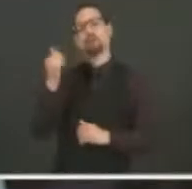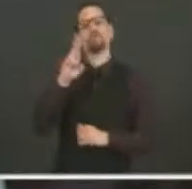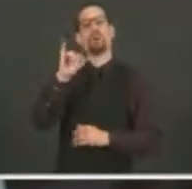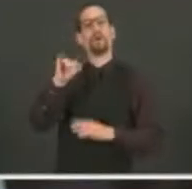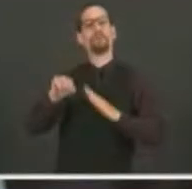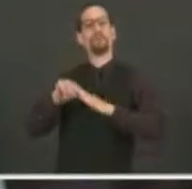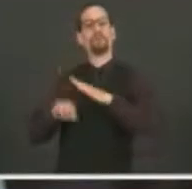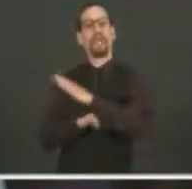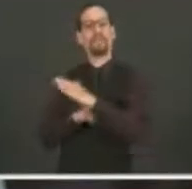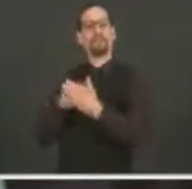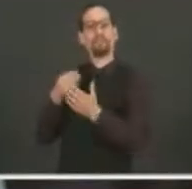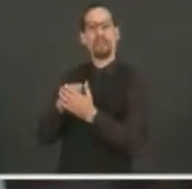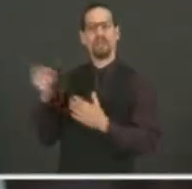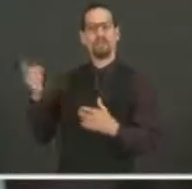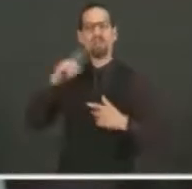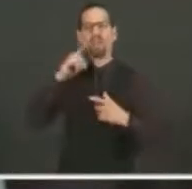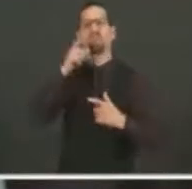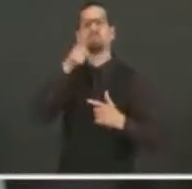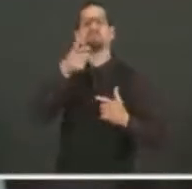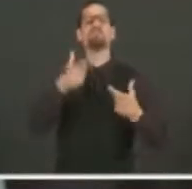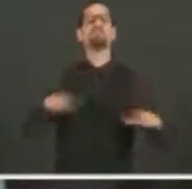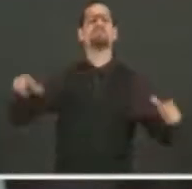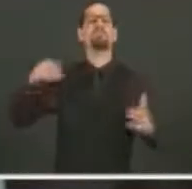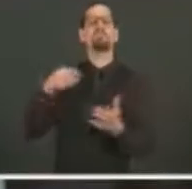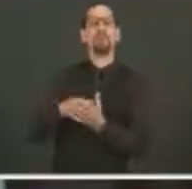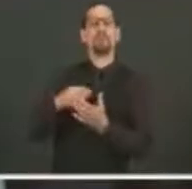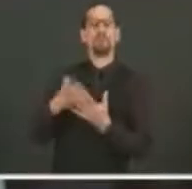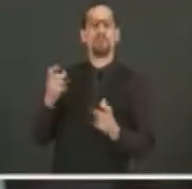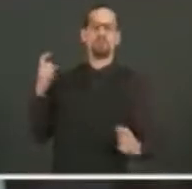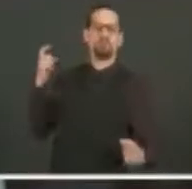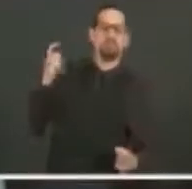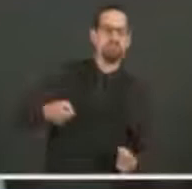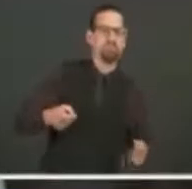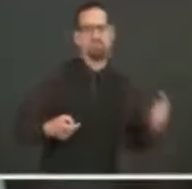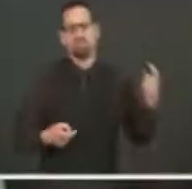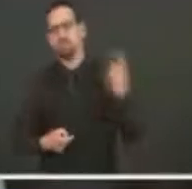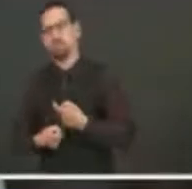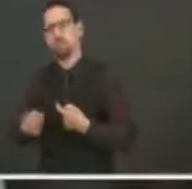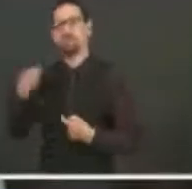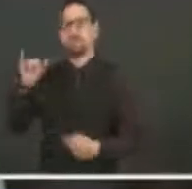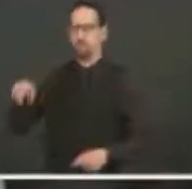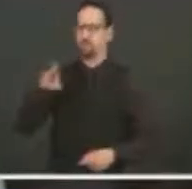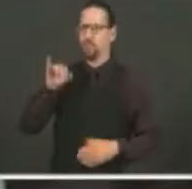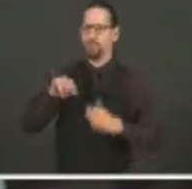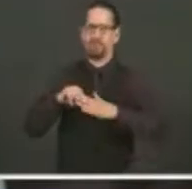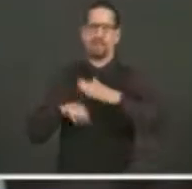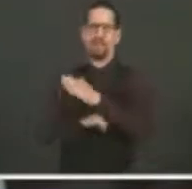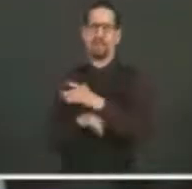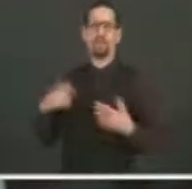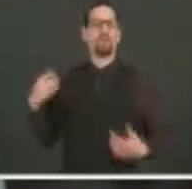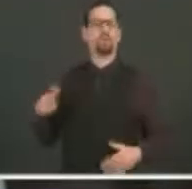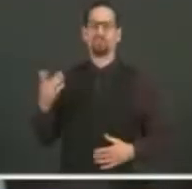Island Foundation. I think I've called them a dozen times through this crisis, and they've said yes every time. Thank you, thank